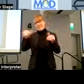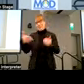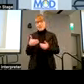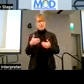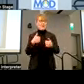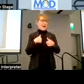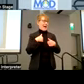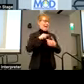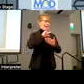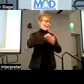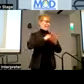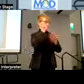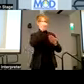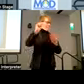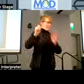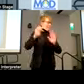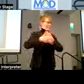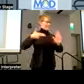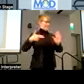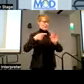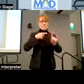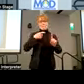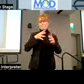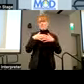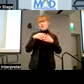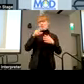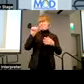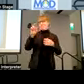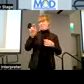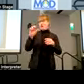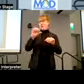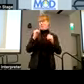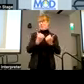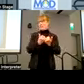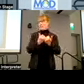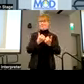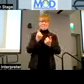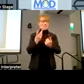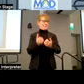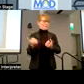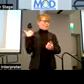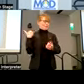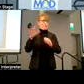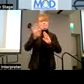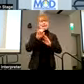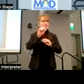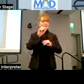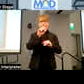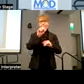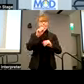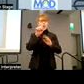legal rebel designation from the American Bar Association a couple years ago. They pick 10 to 20 lawyers every year. And I'm like,